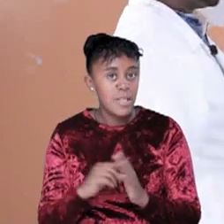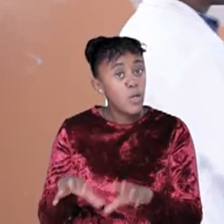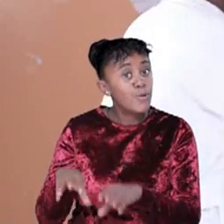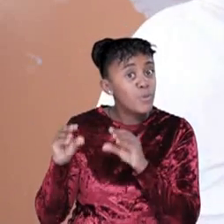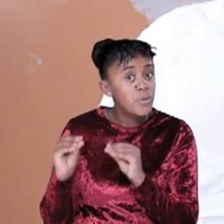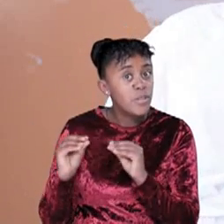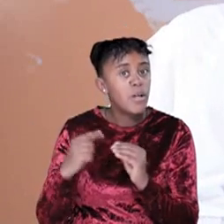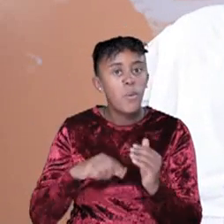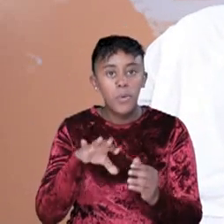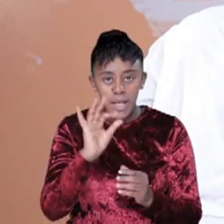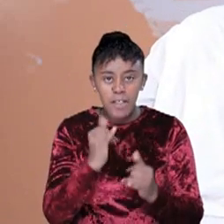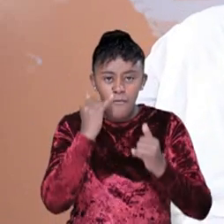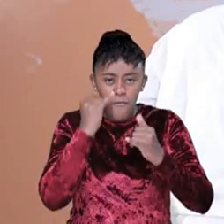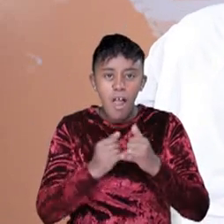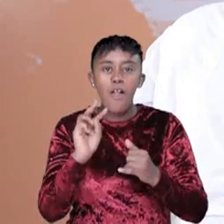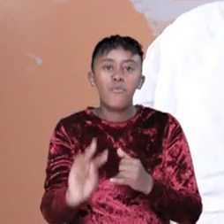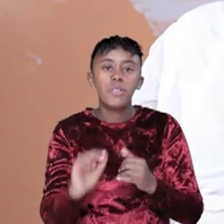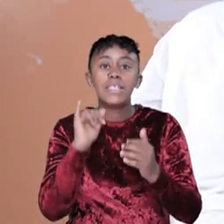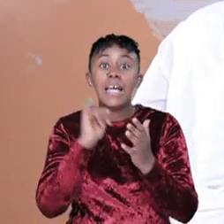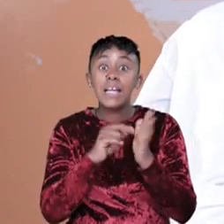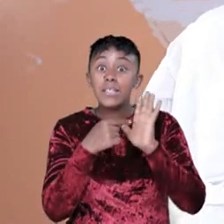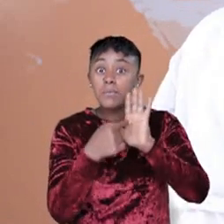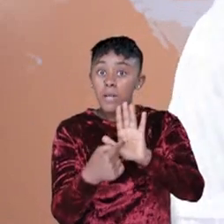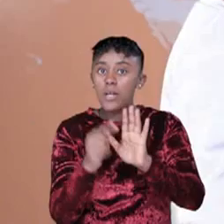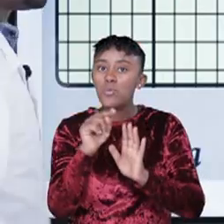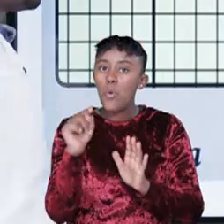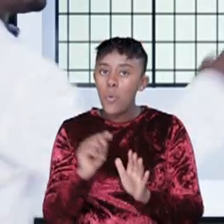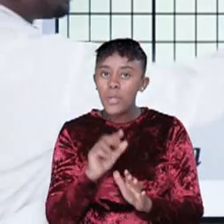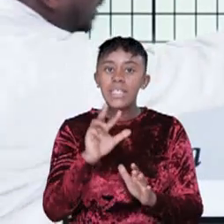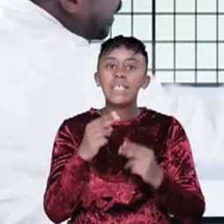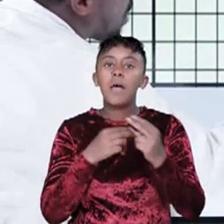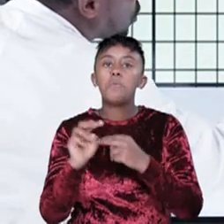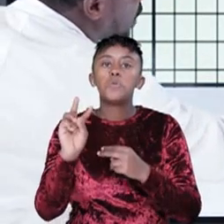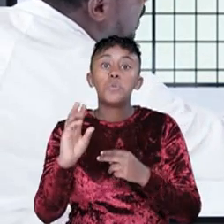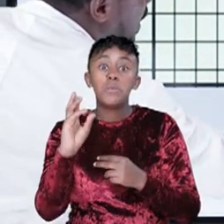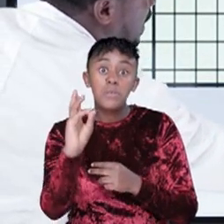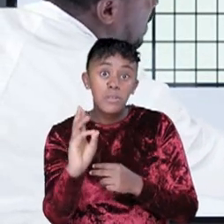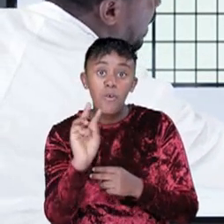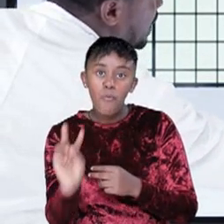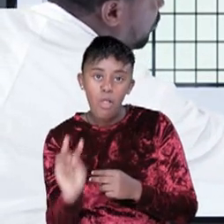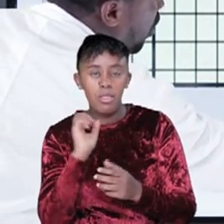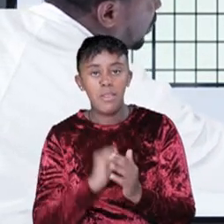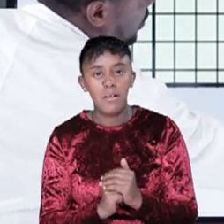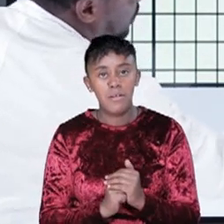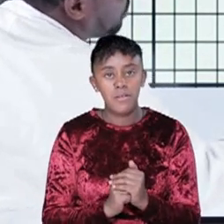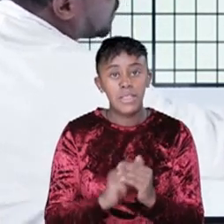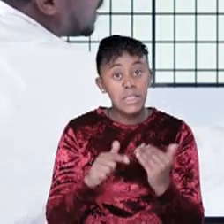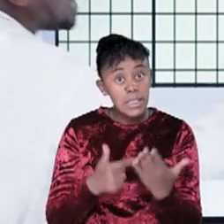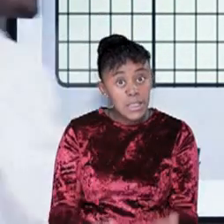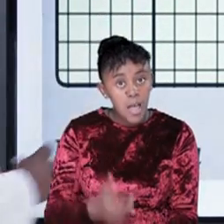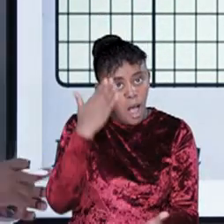centimeters. Student, we get the final voltage that displays the spot 2 centimeters. 3 times 2 is 6